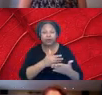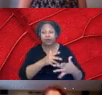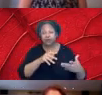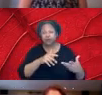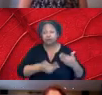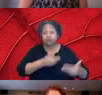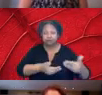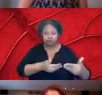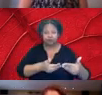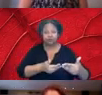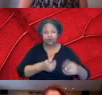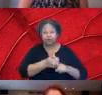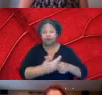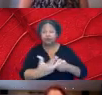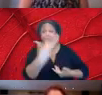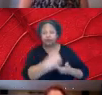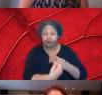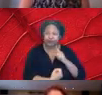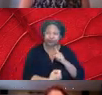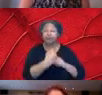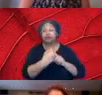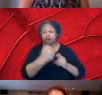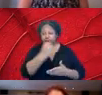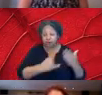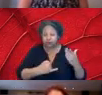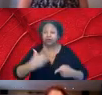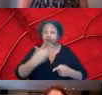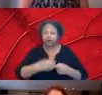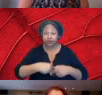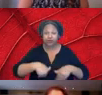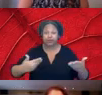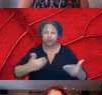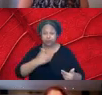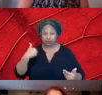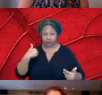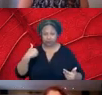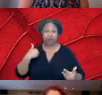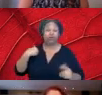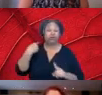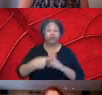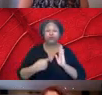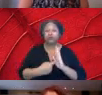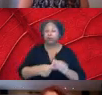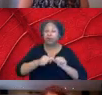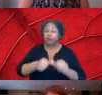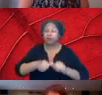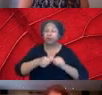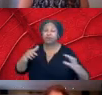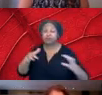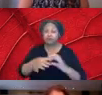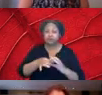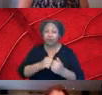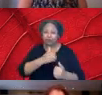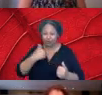have contributed significantly to the arts and culture in Toronto and have demonstrated an ongoing association with